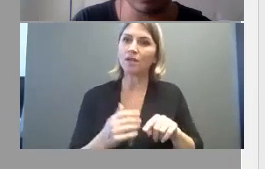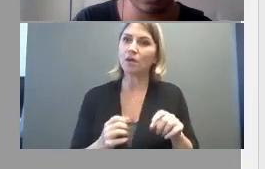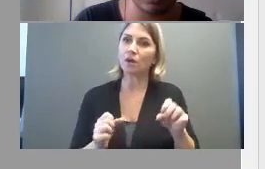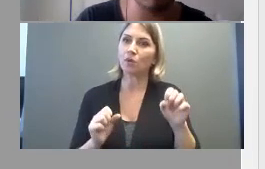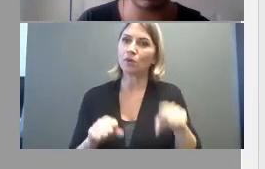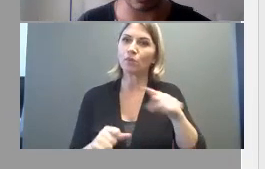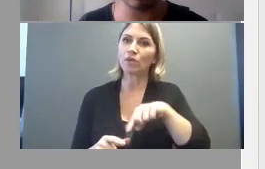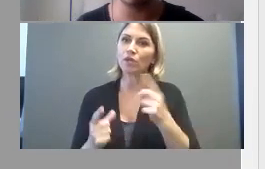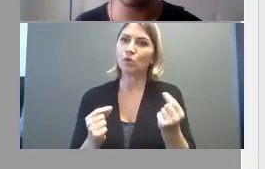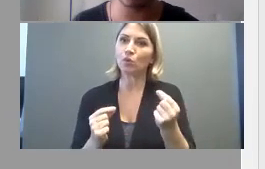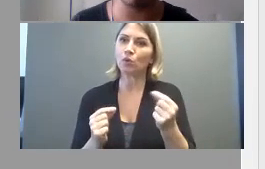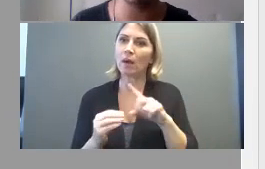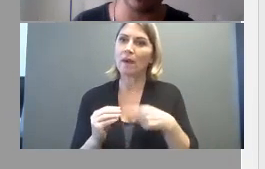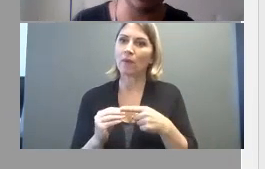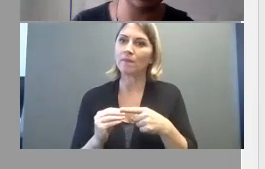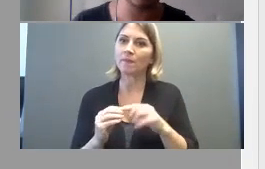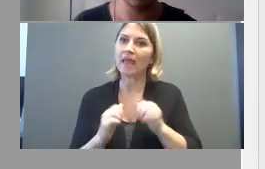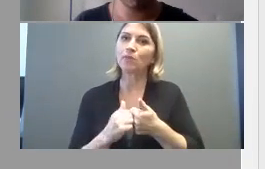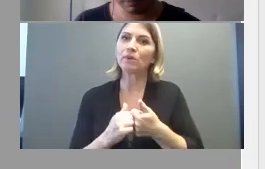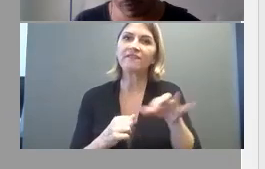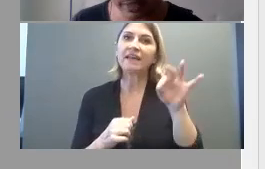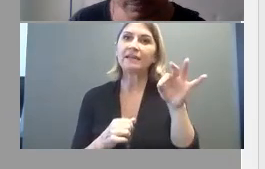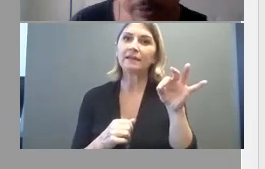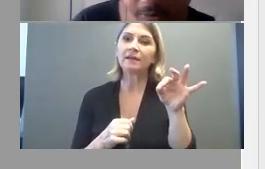do about, how would we go about finding